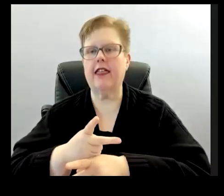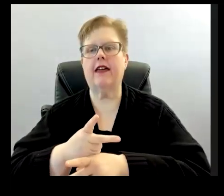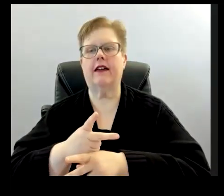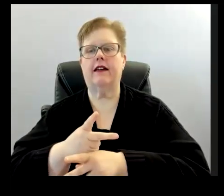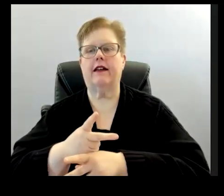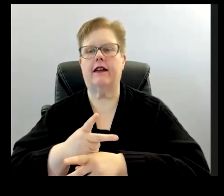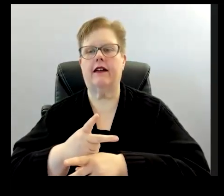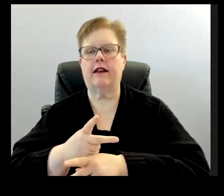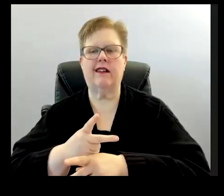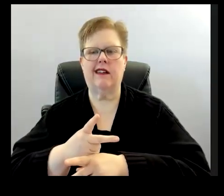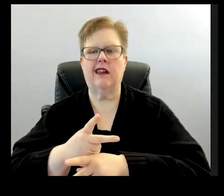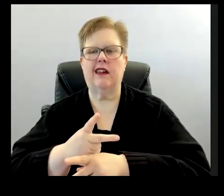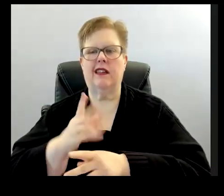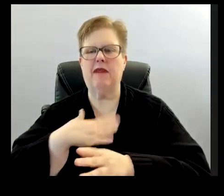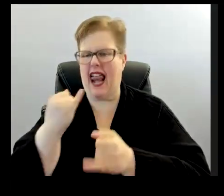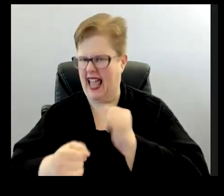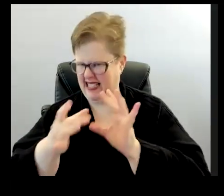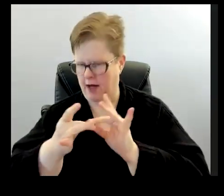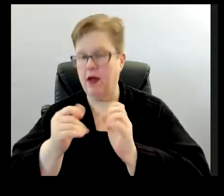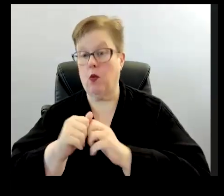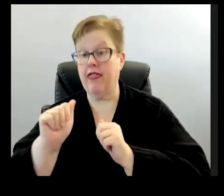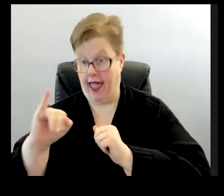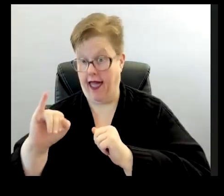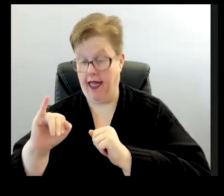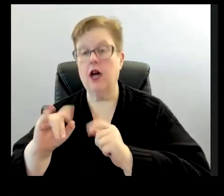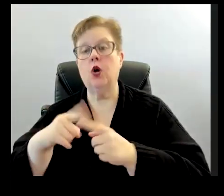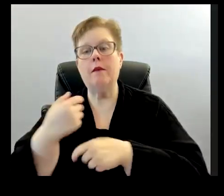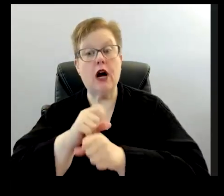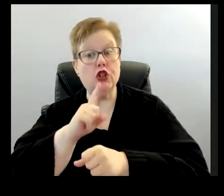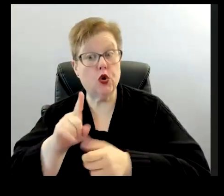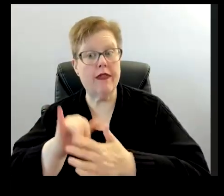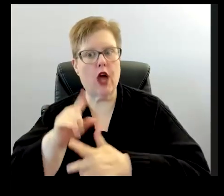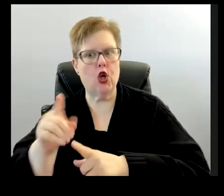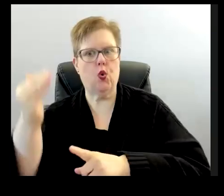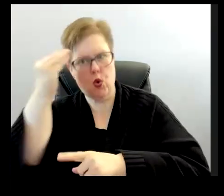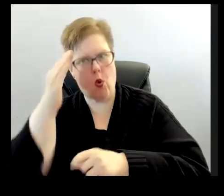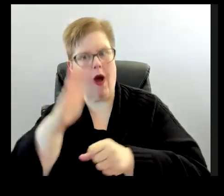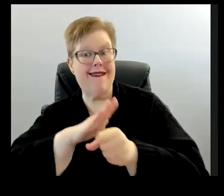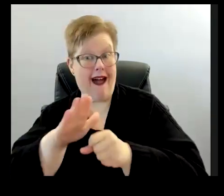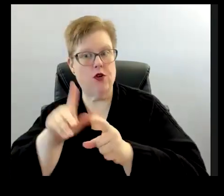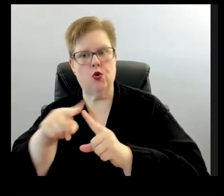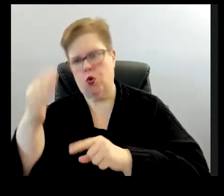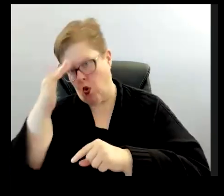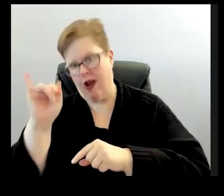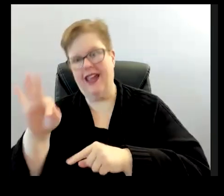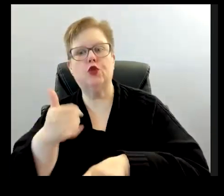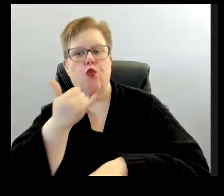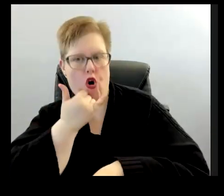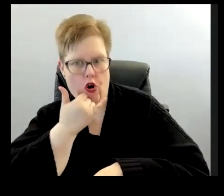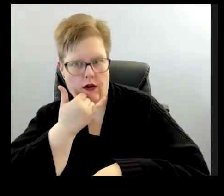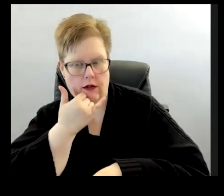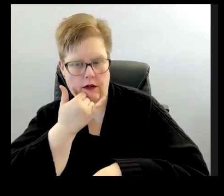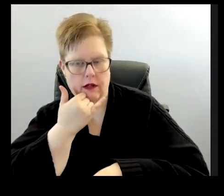with this will be my last comment on it with AI, to make sure that you know enough to know if it is wrong, because of